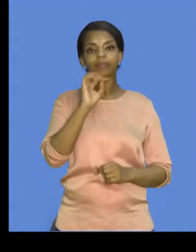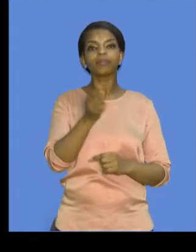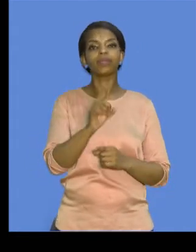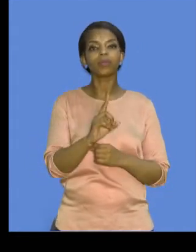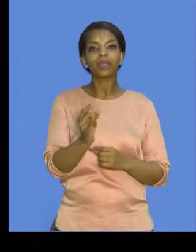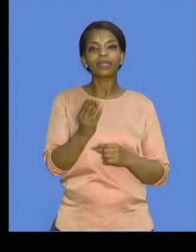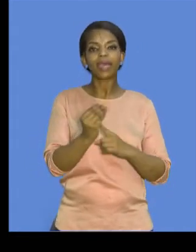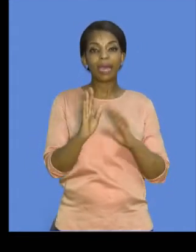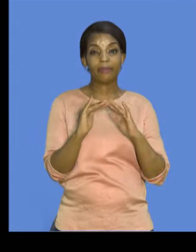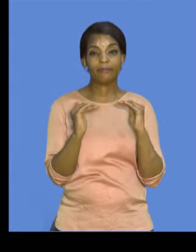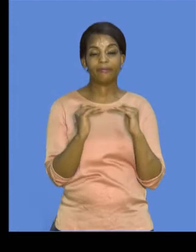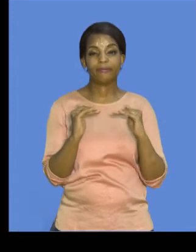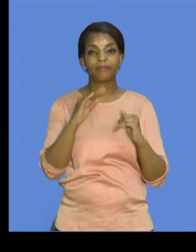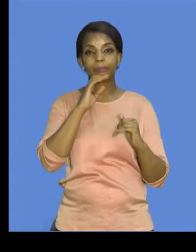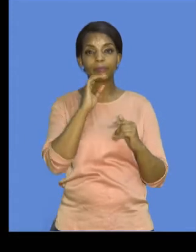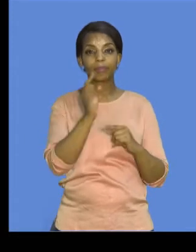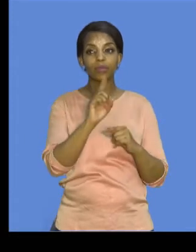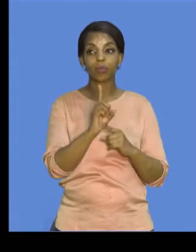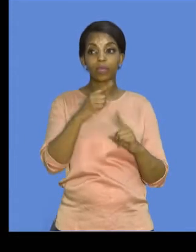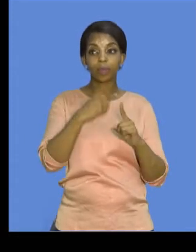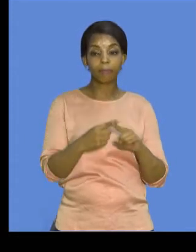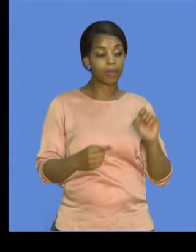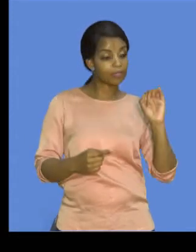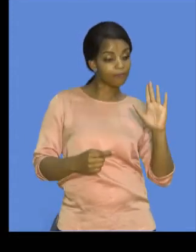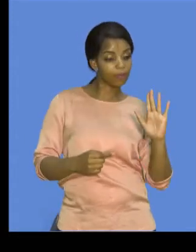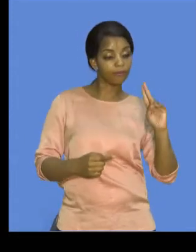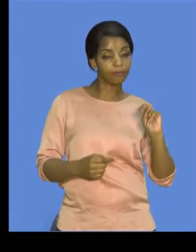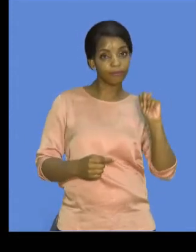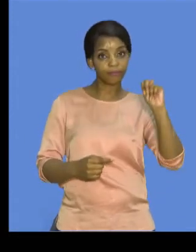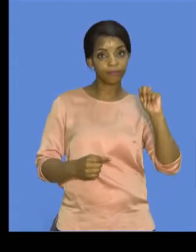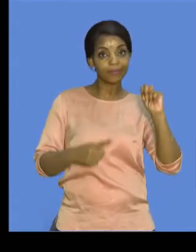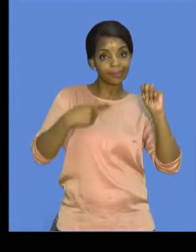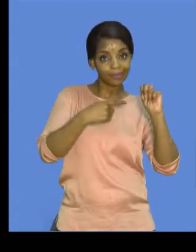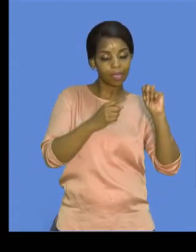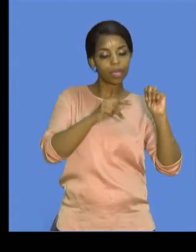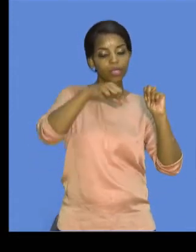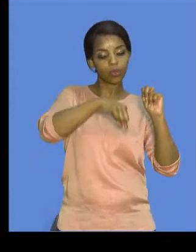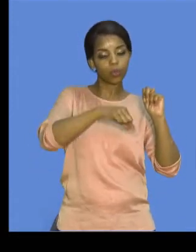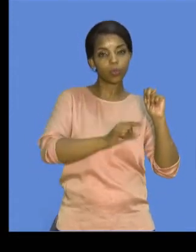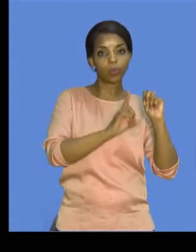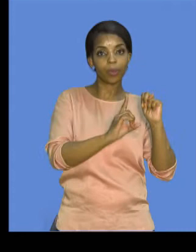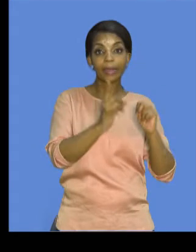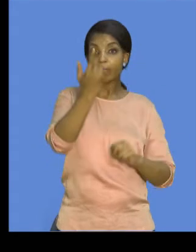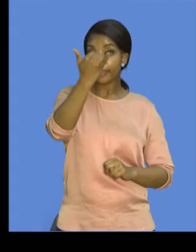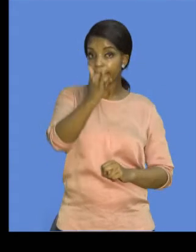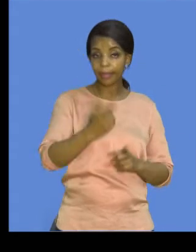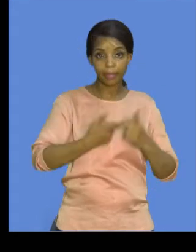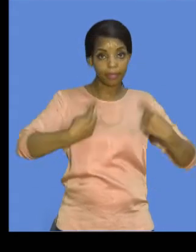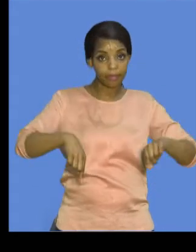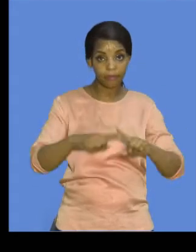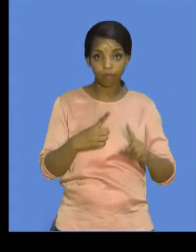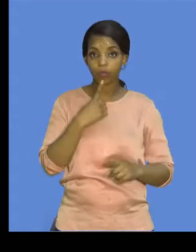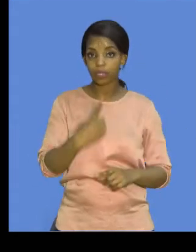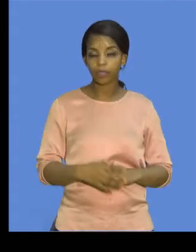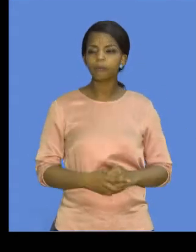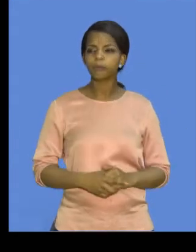a insulated stand, okay? So let's say that's plus 5 nanocoulombs, okay? That's our Q1, okay? So if